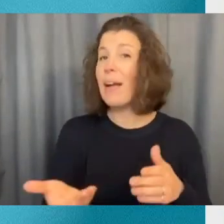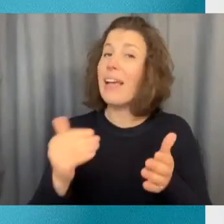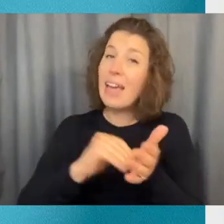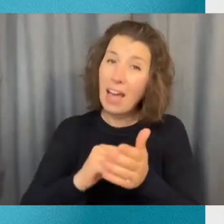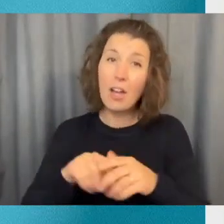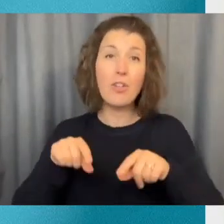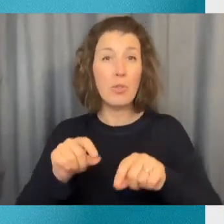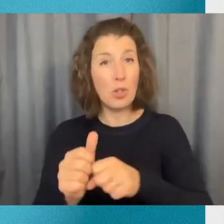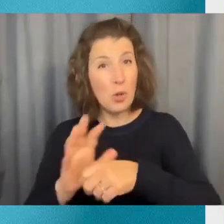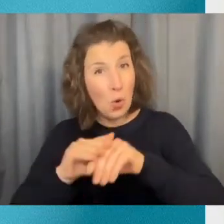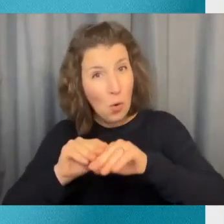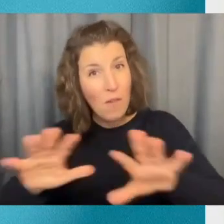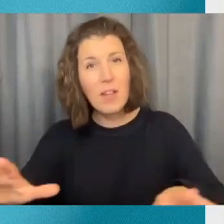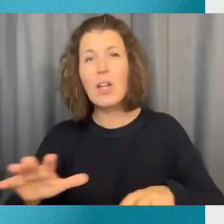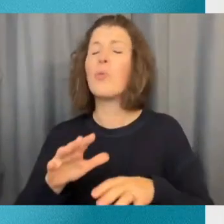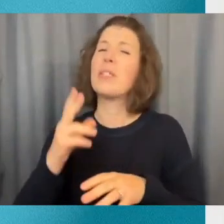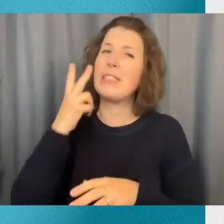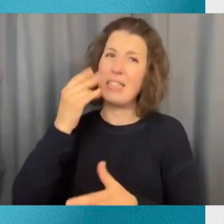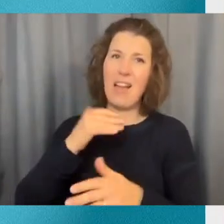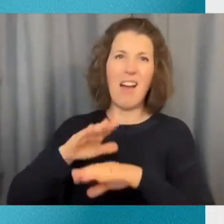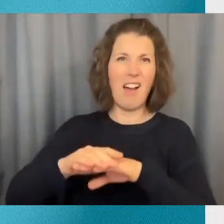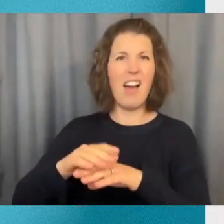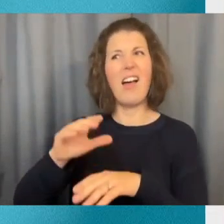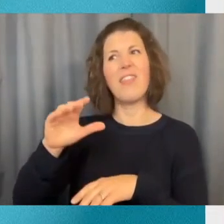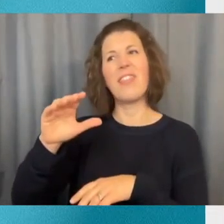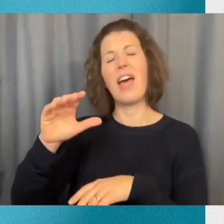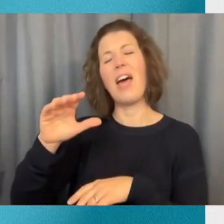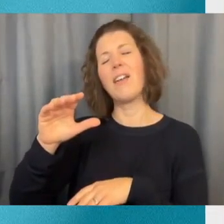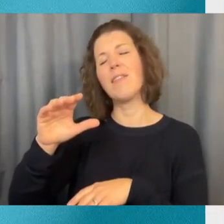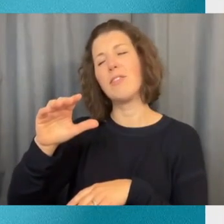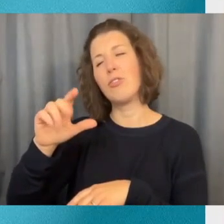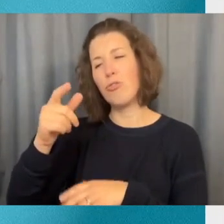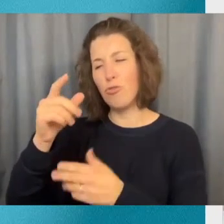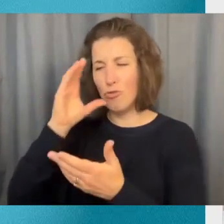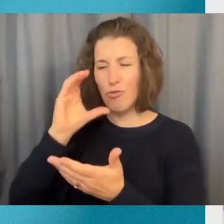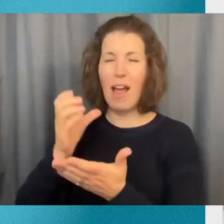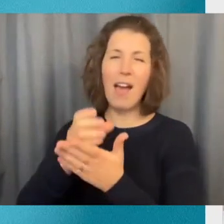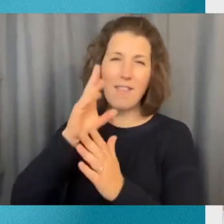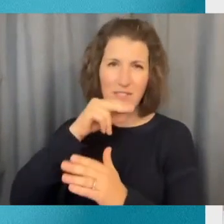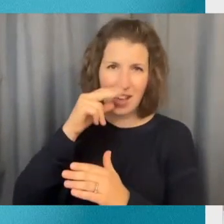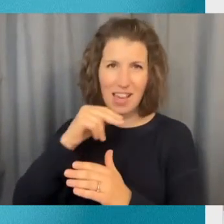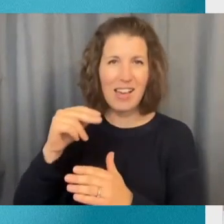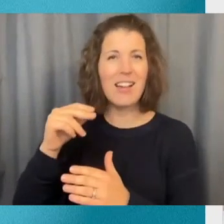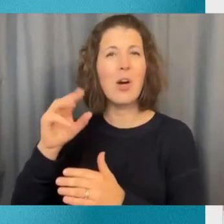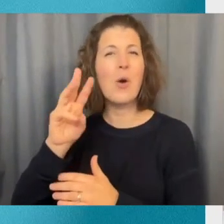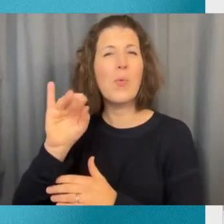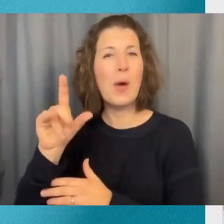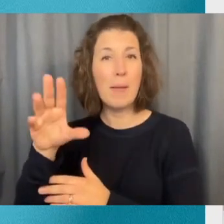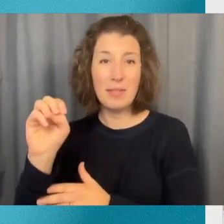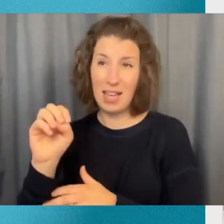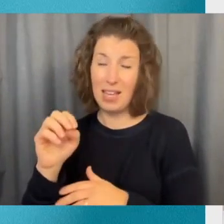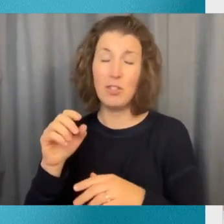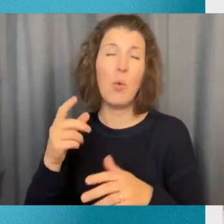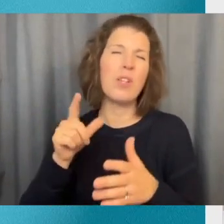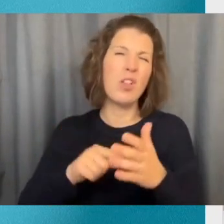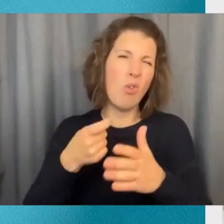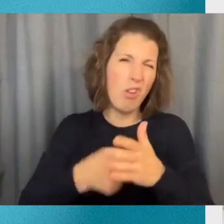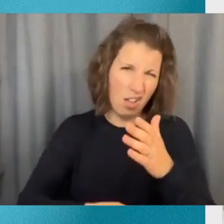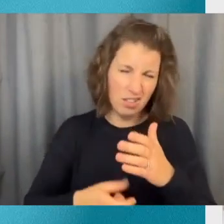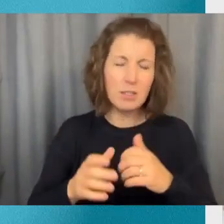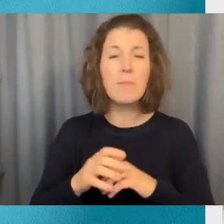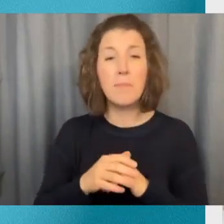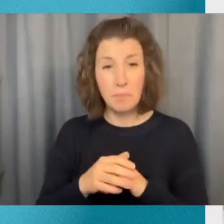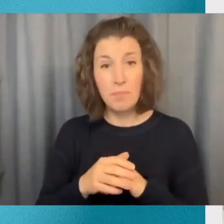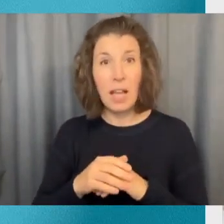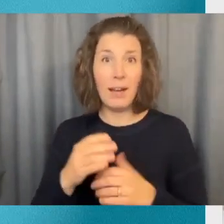lot of it on the graphic medicine website. It's low cost, low tech, and immediate, especially now in the day of the internet. So one example, this is a